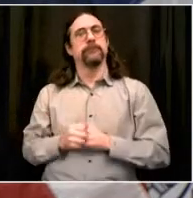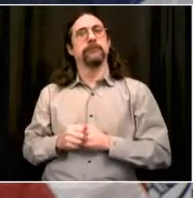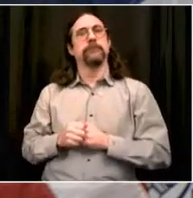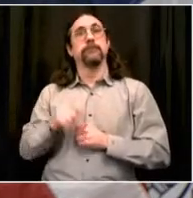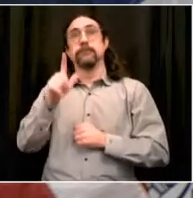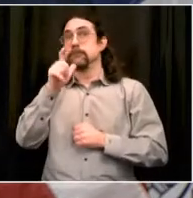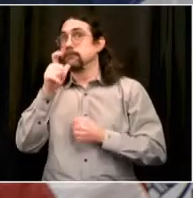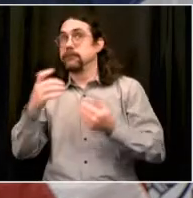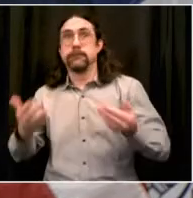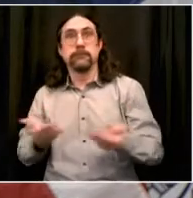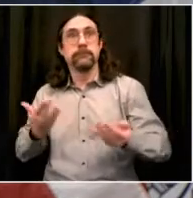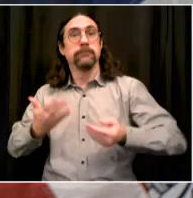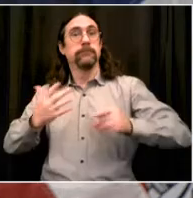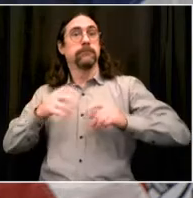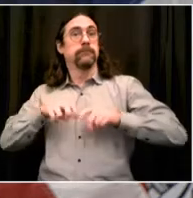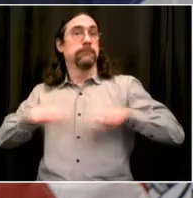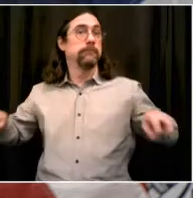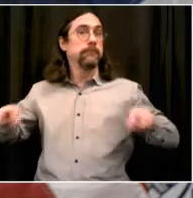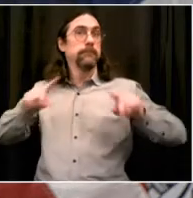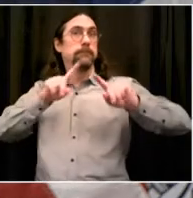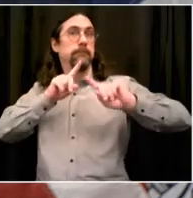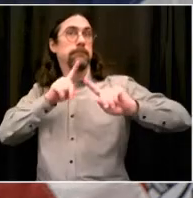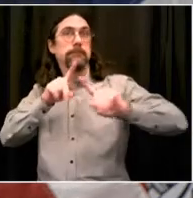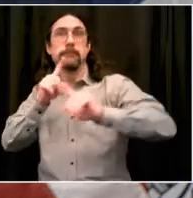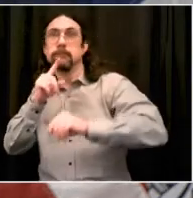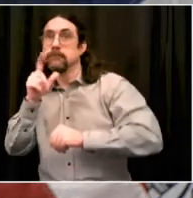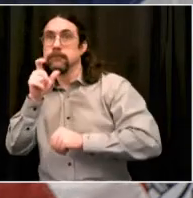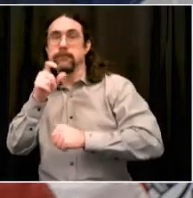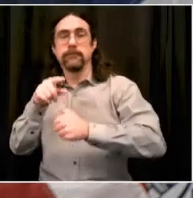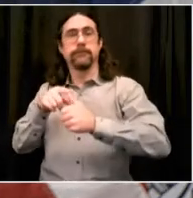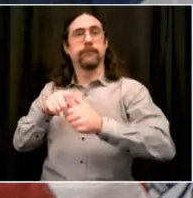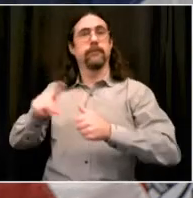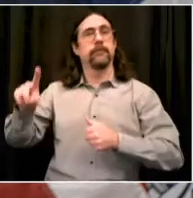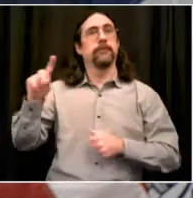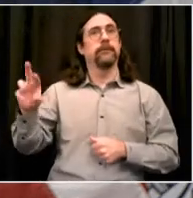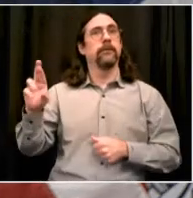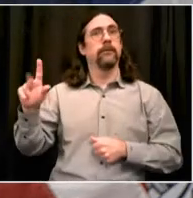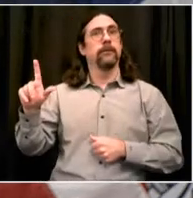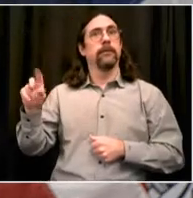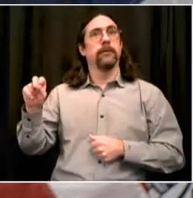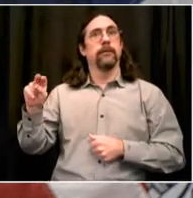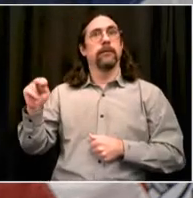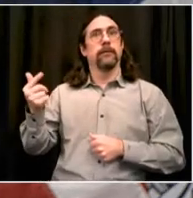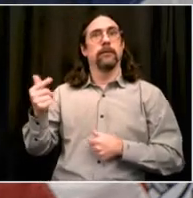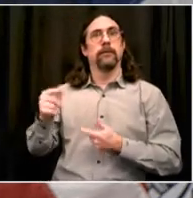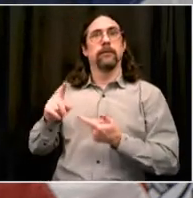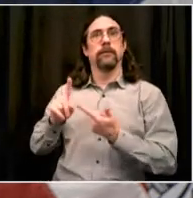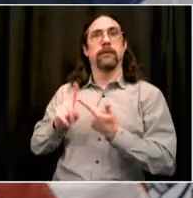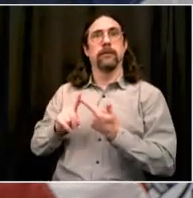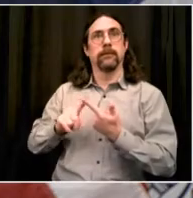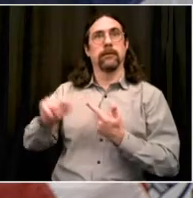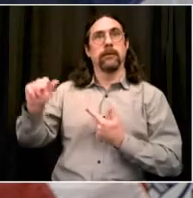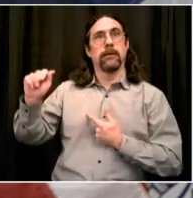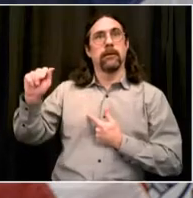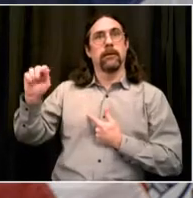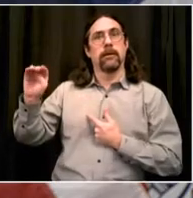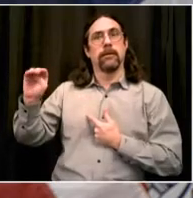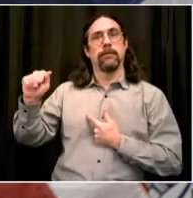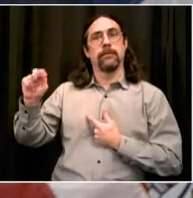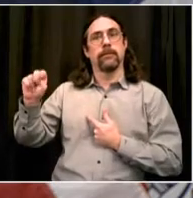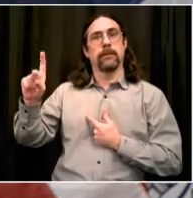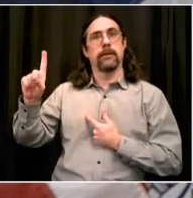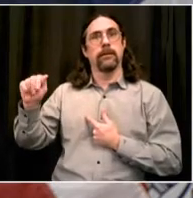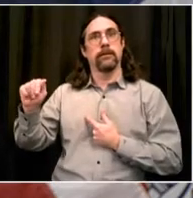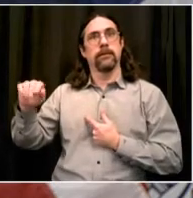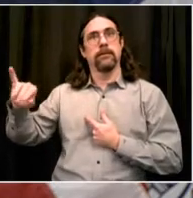a reminder, we're joined today by Dr. Ted Long, by Amanda Johnson, the Director of Take Care at the Test and Trace Corps, and by Senior Advisor